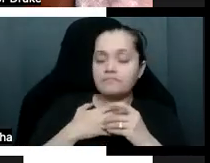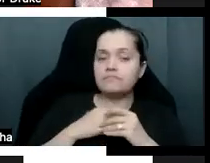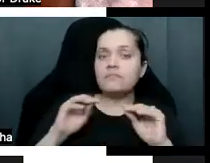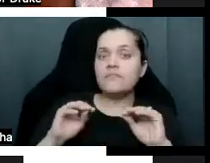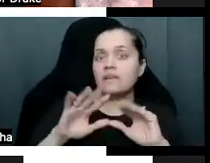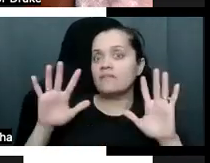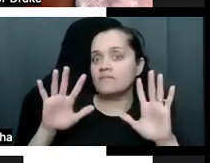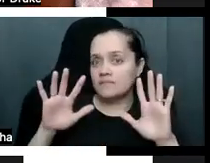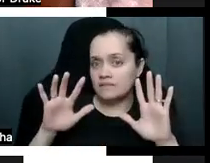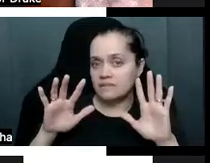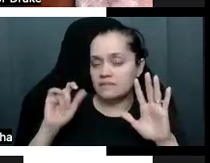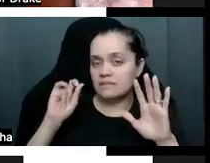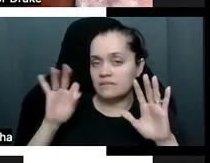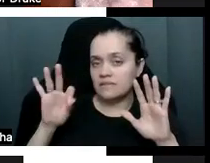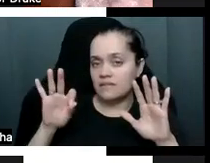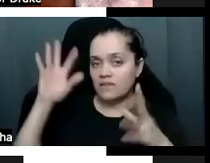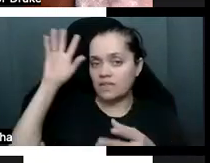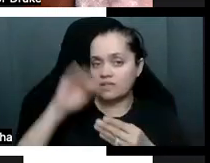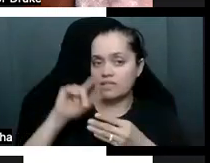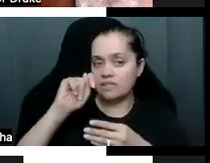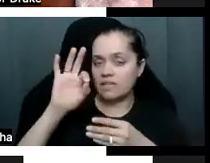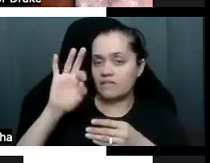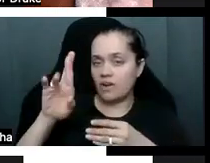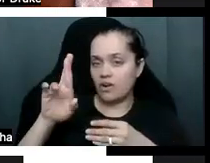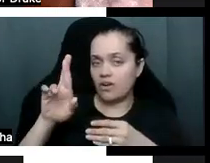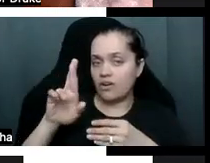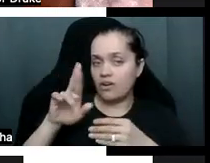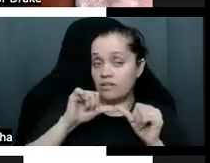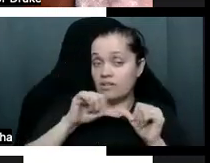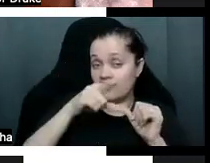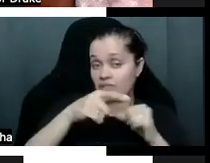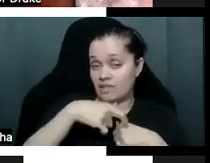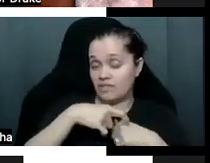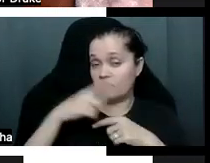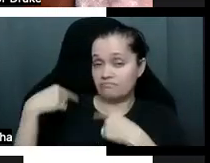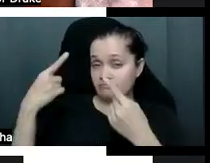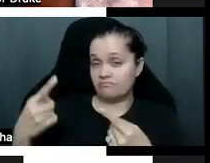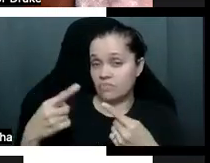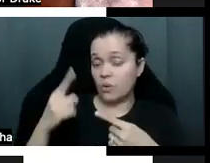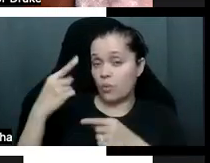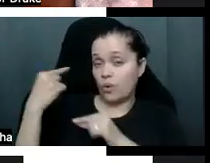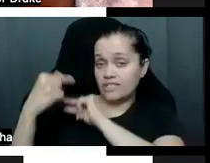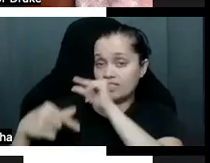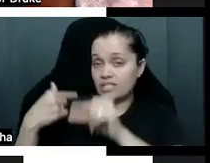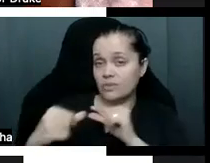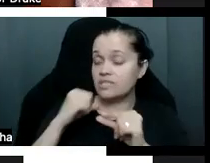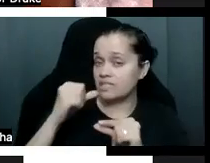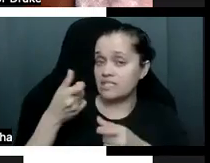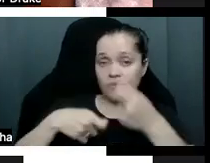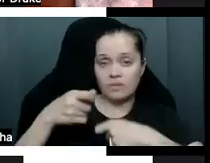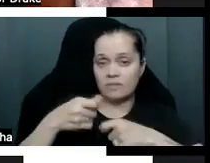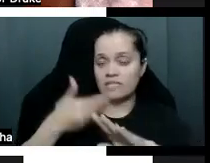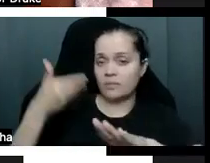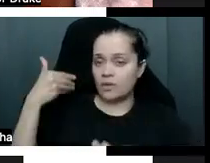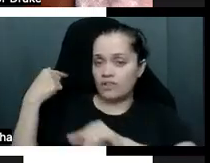Obviously, if a total fertility rate lasts like that for a while, one generation does not replace the previous